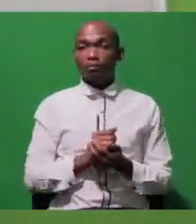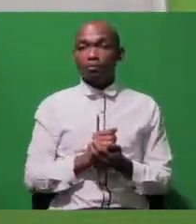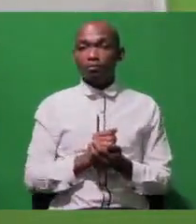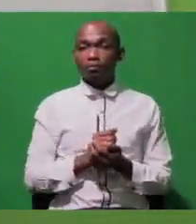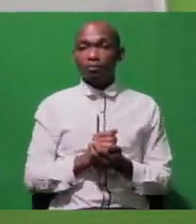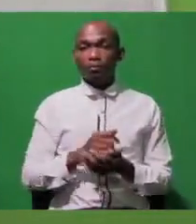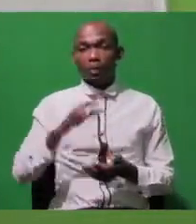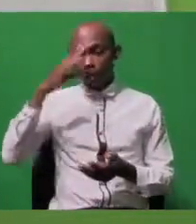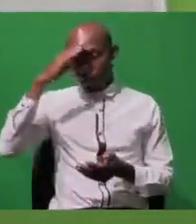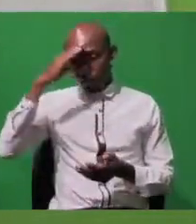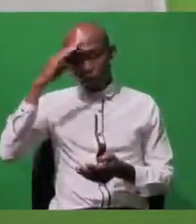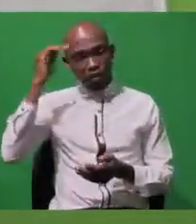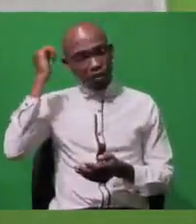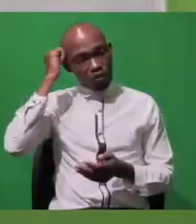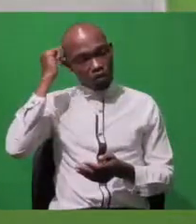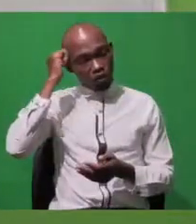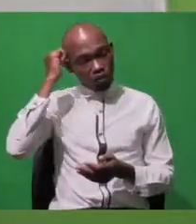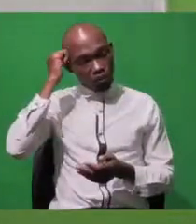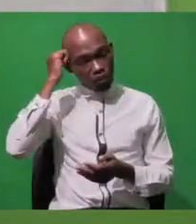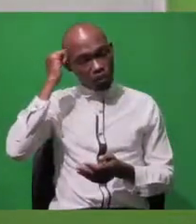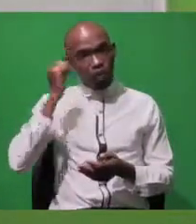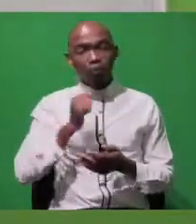Okay, I think you remember that